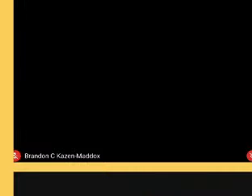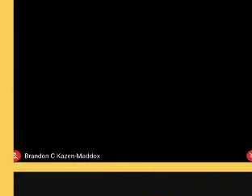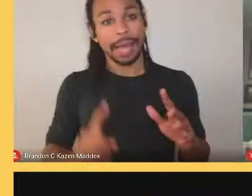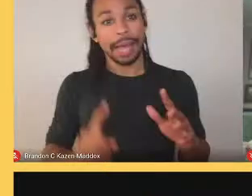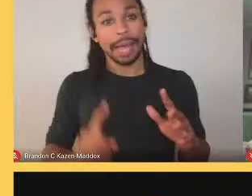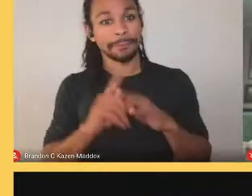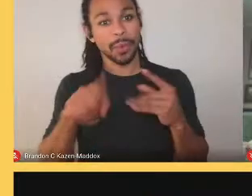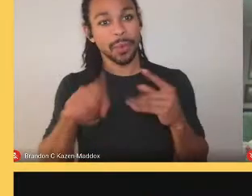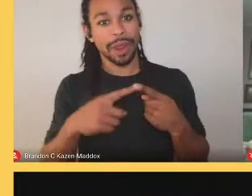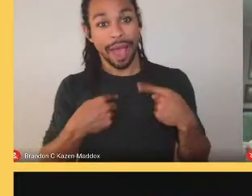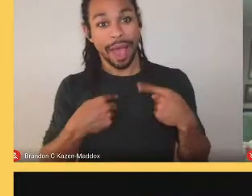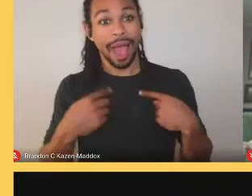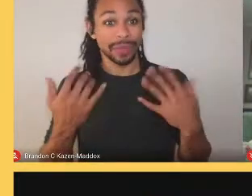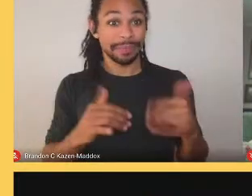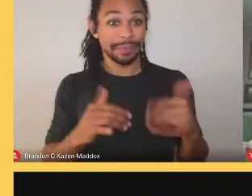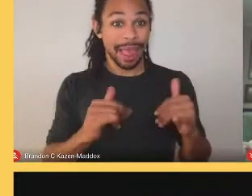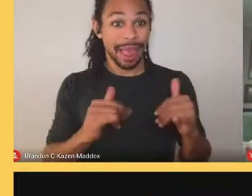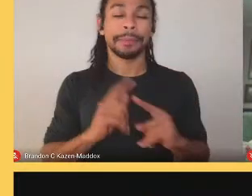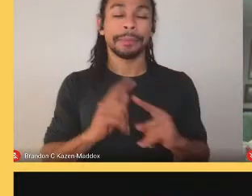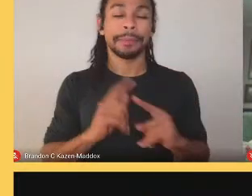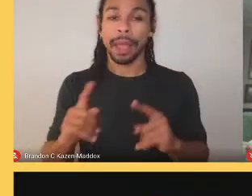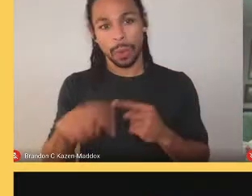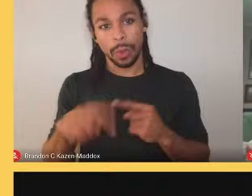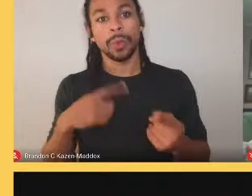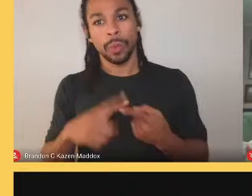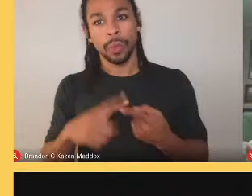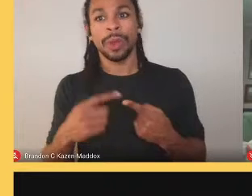when I had joined the cast. And